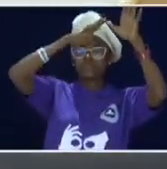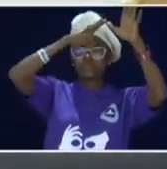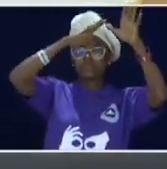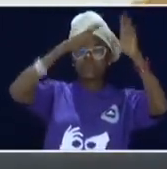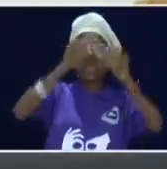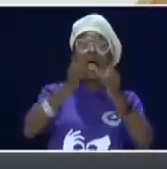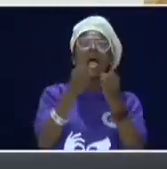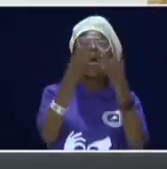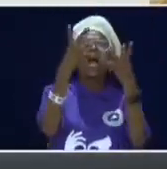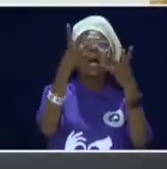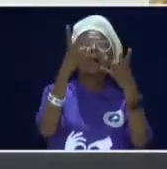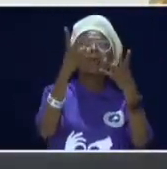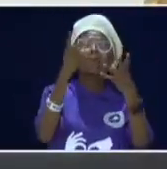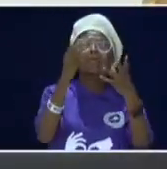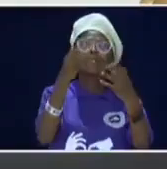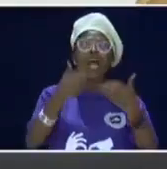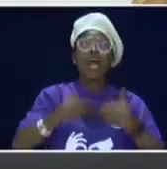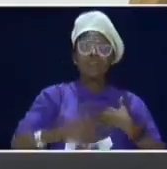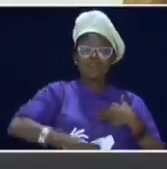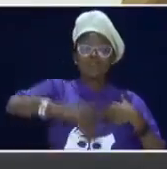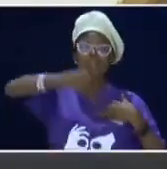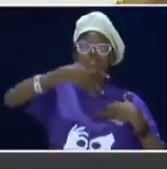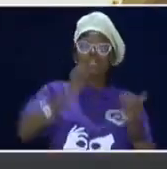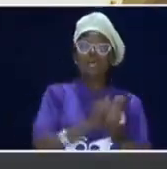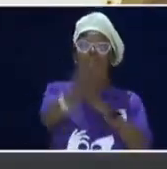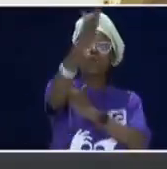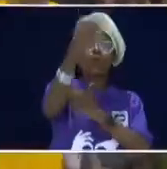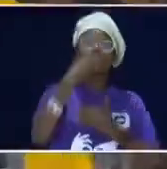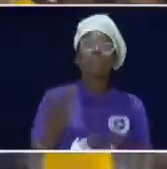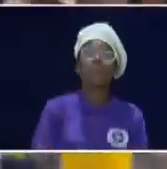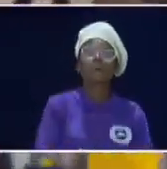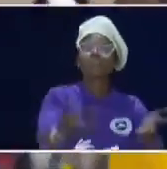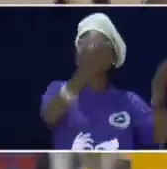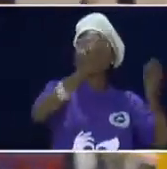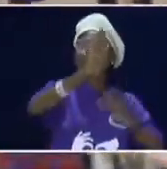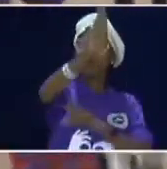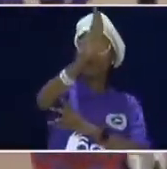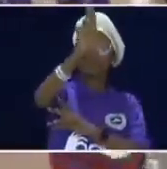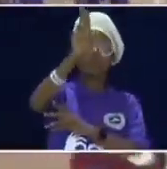many of you have a feeling God has already picked you up?